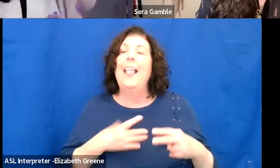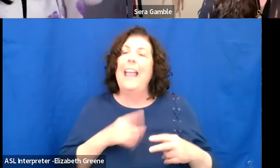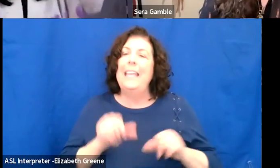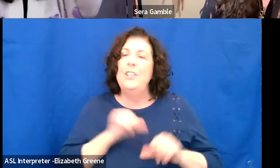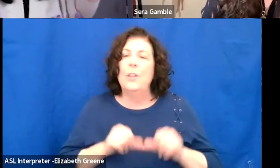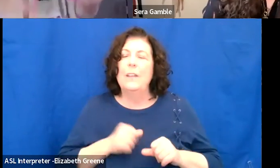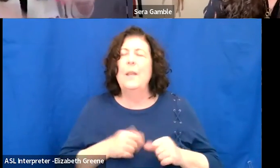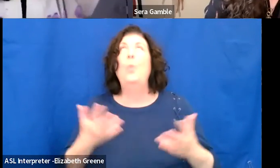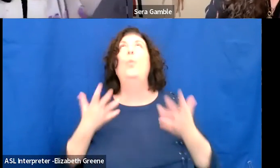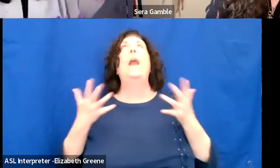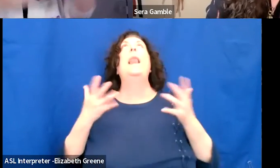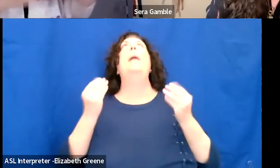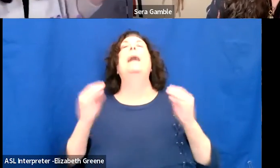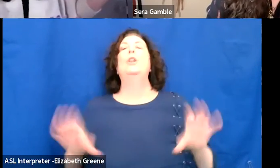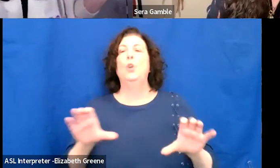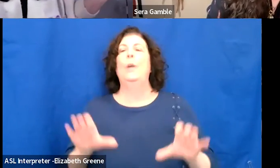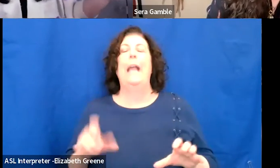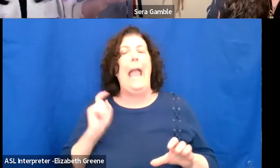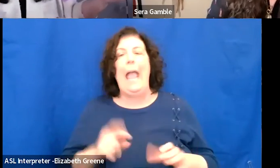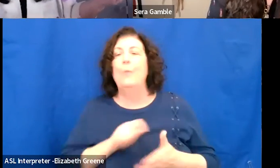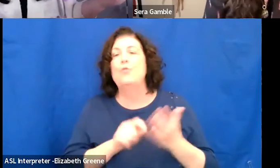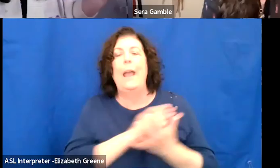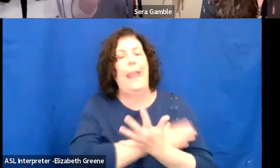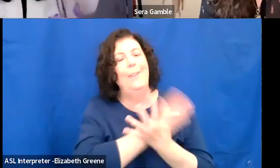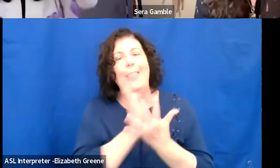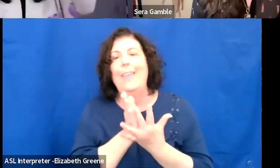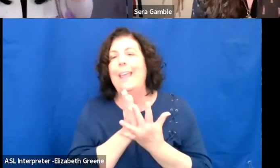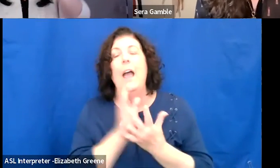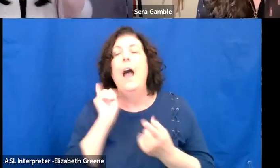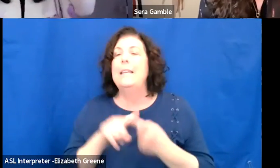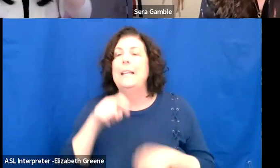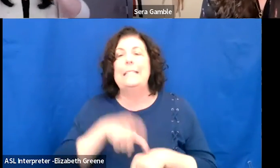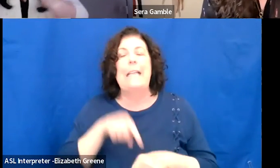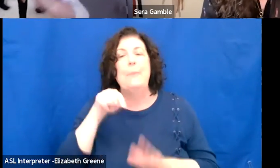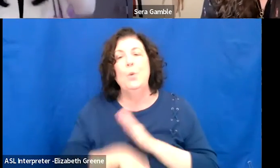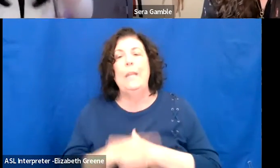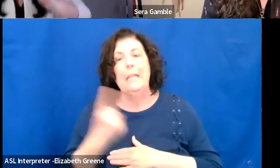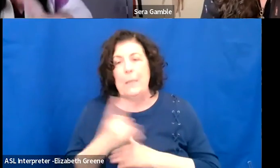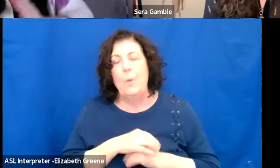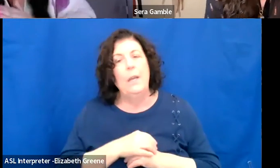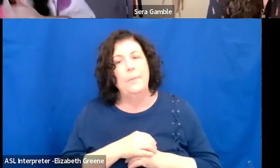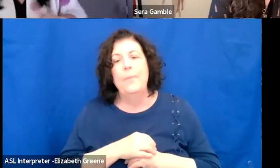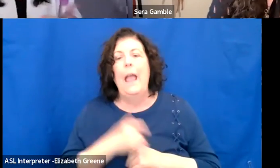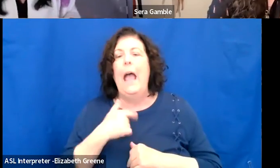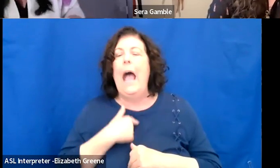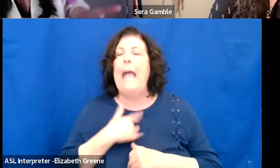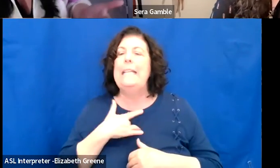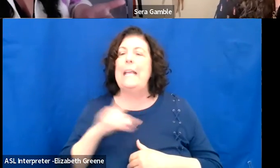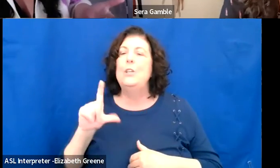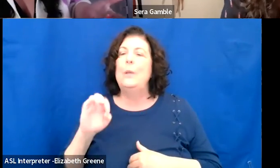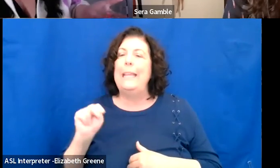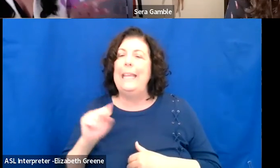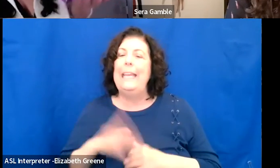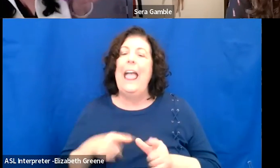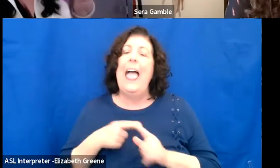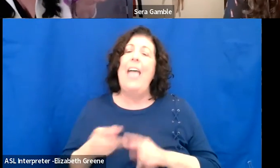What am I doing here? I'll write everything up until the end where they have to like, where somebody has to kill somebody. That's a gory podcast. Yeah. I lean into like, and then they become